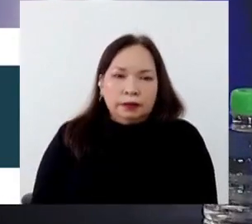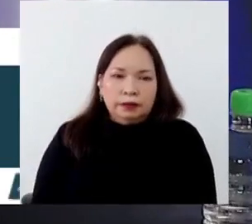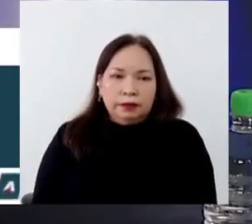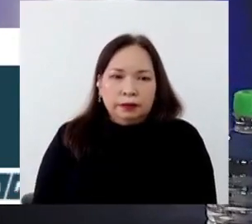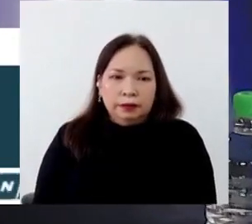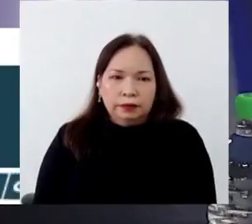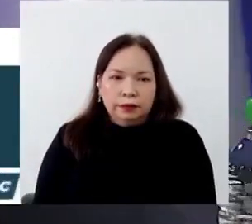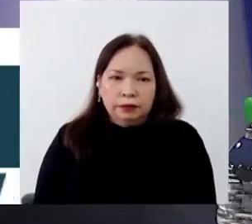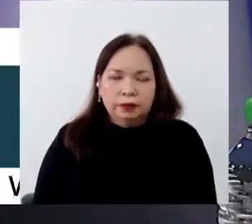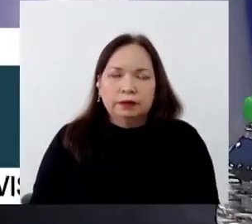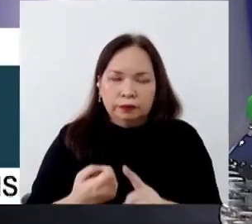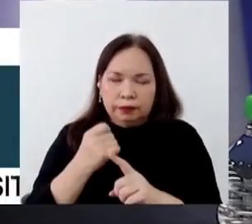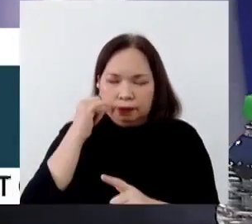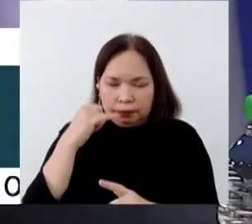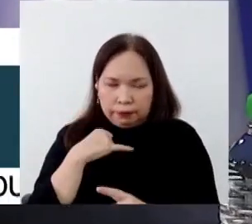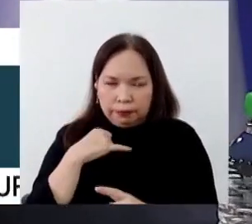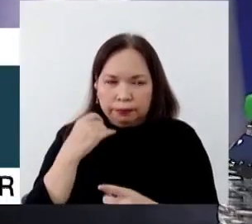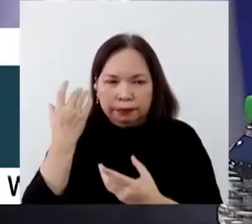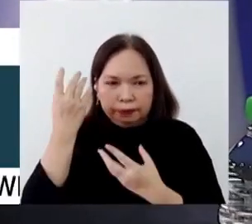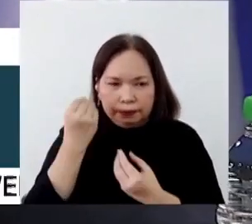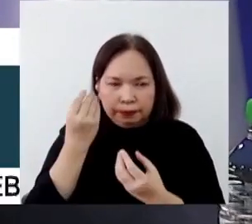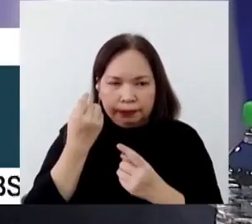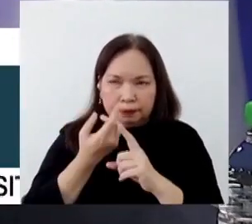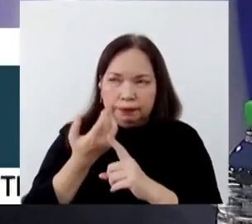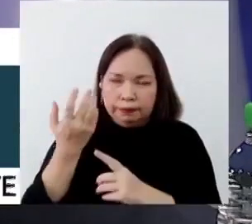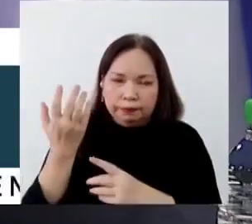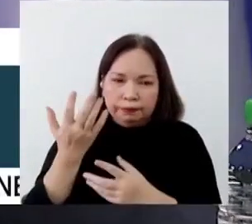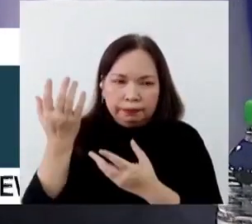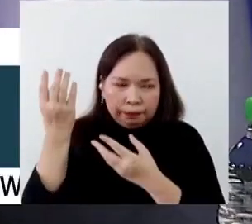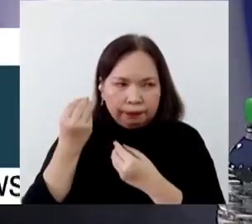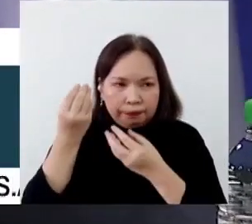as of yesterday, there were